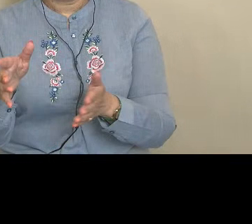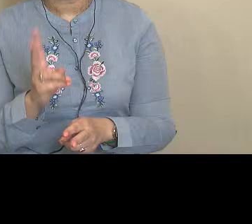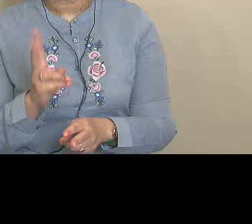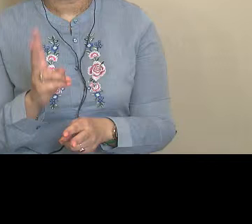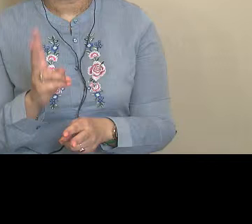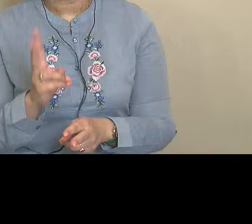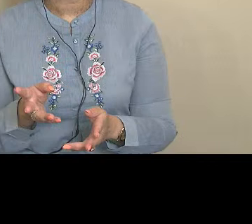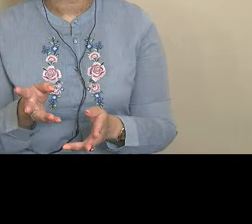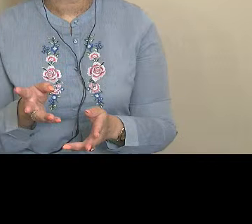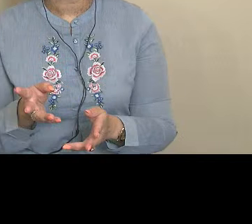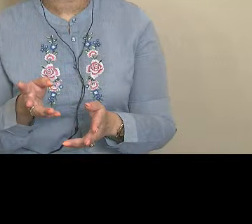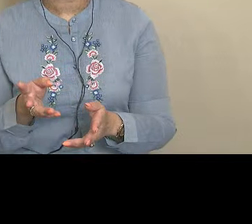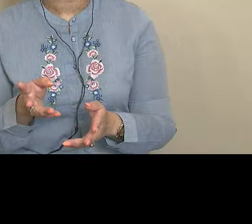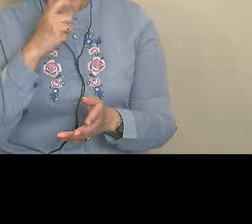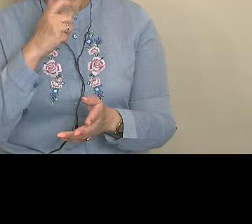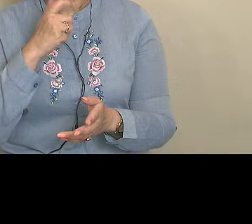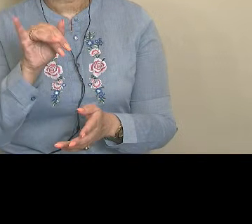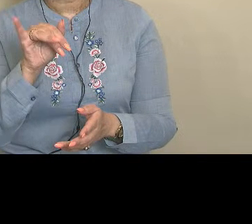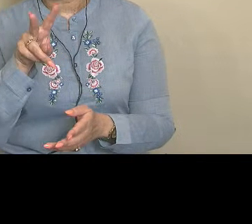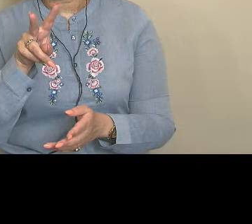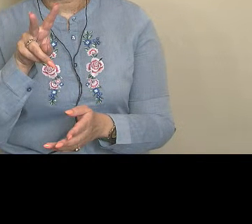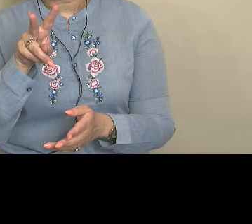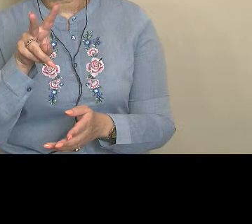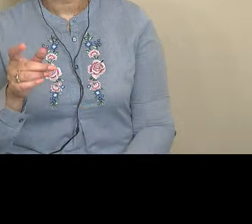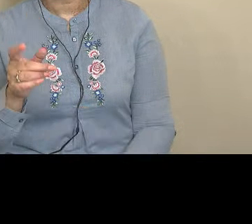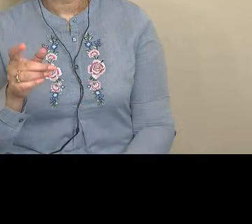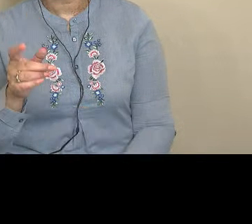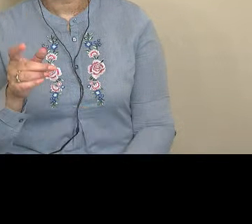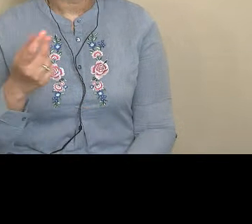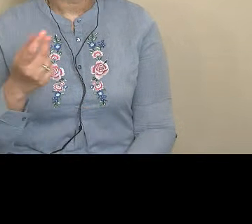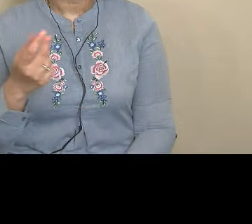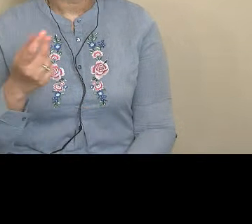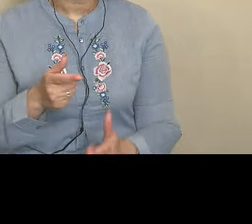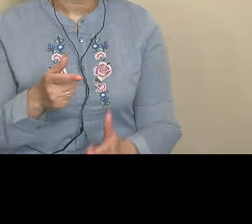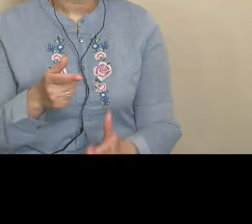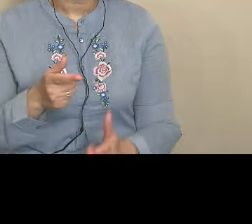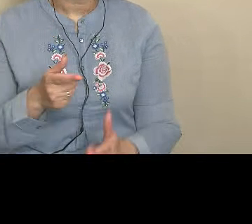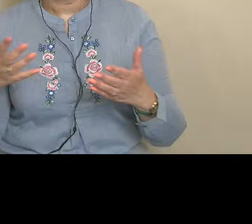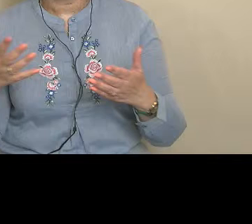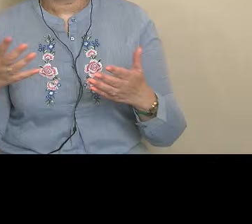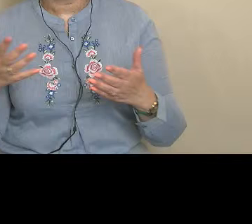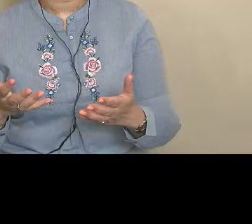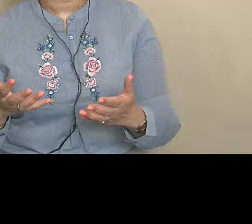certain political forces. Are they prepared, as Mr. Manyuk said,